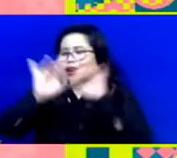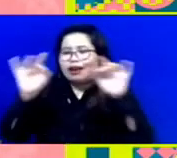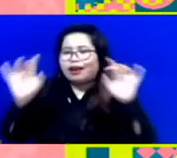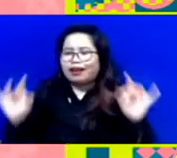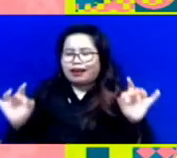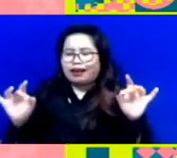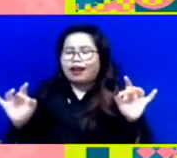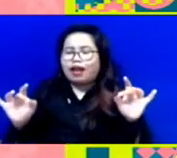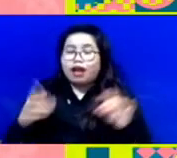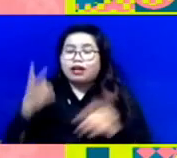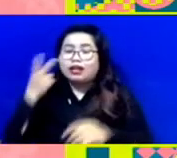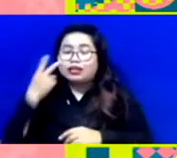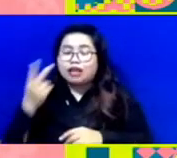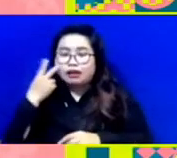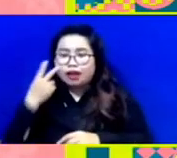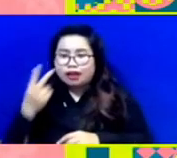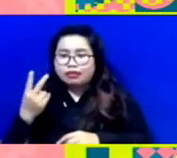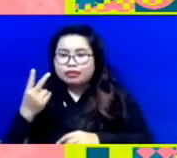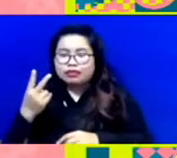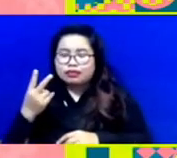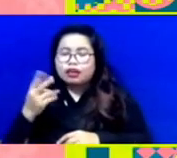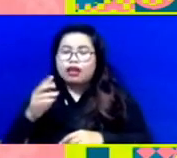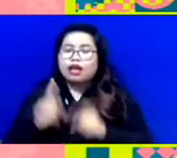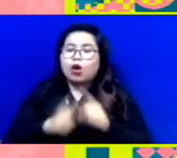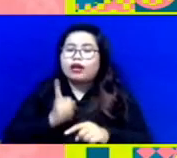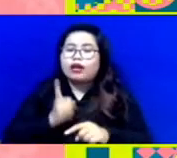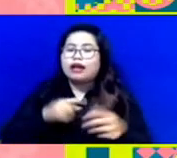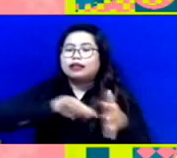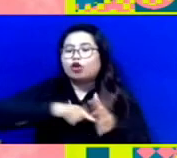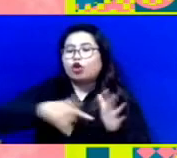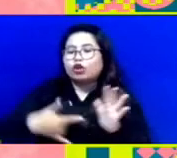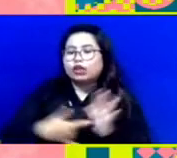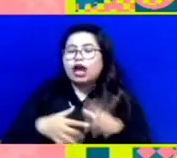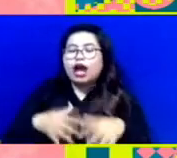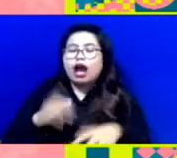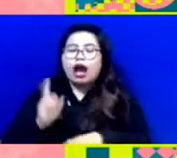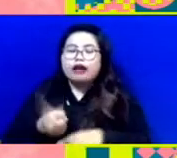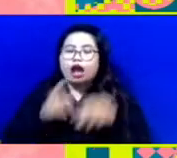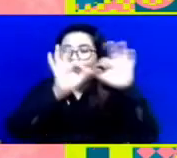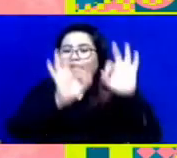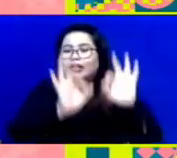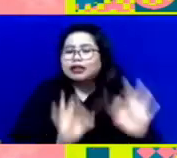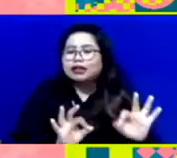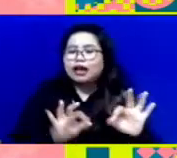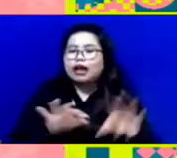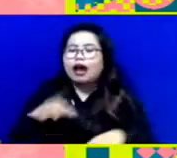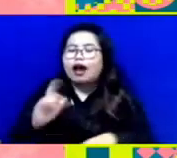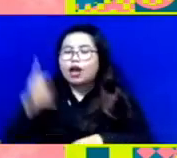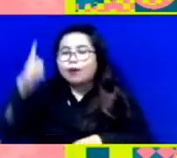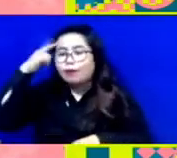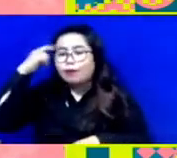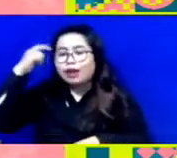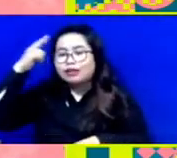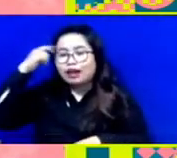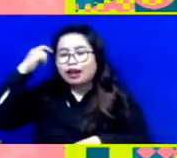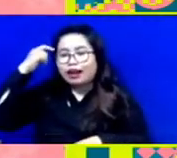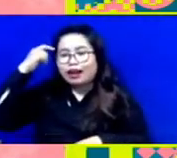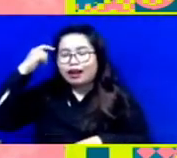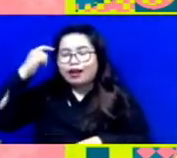of technology and education and learning and logistics and all the things we've developed over the